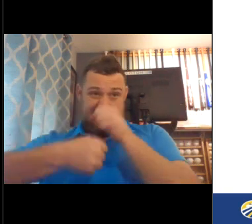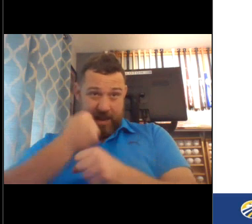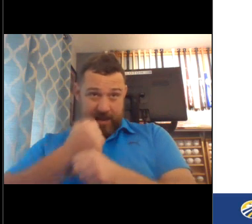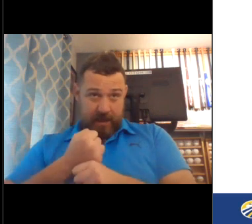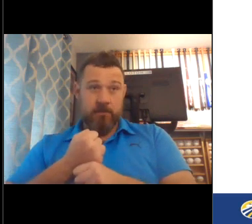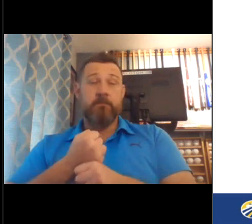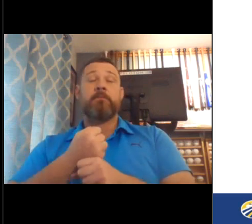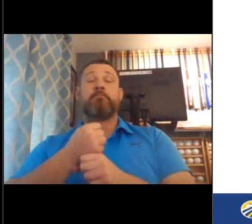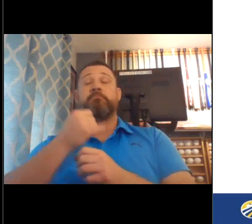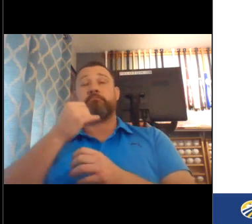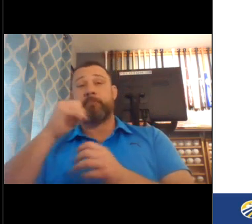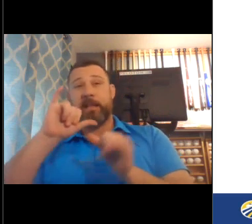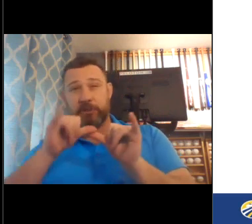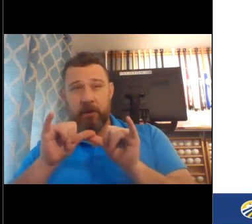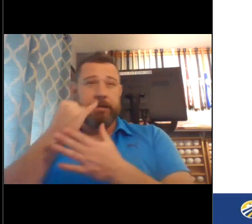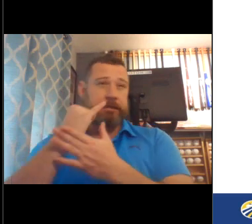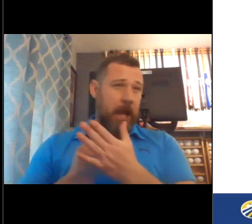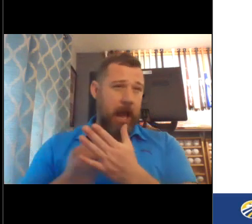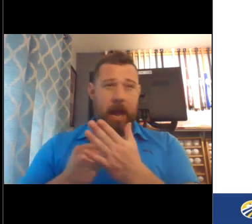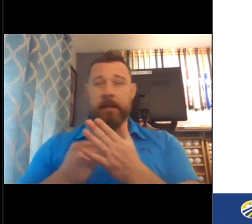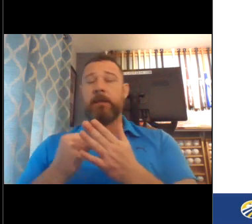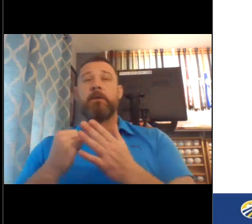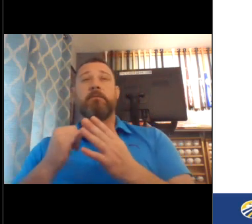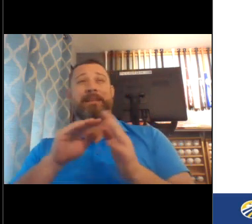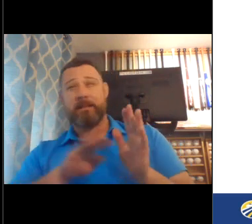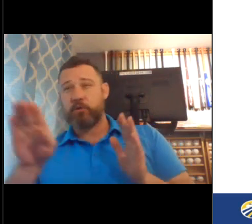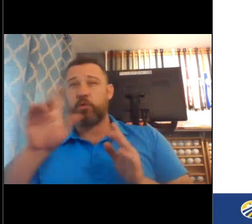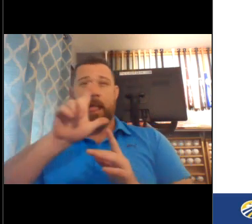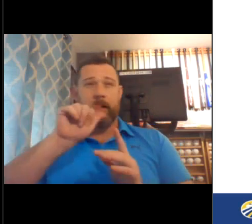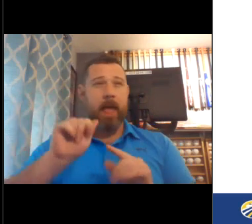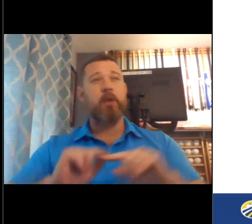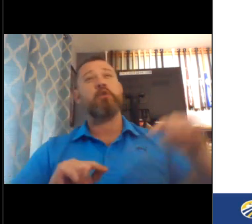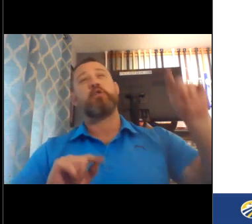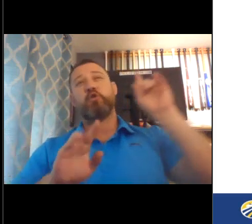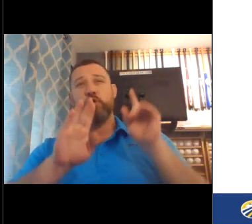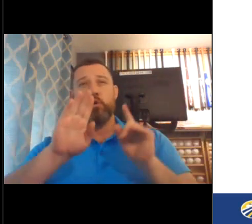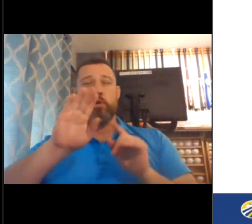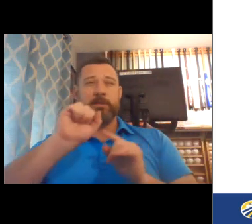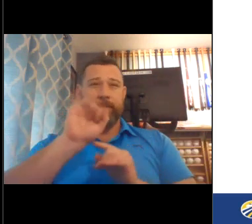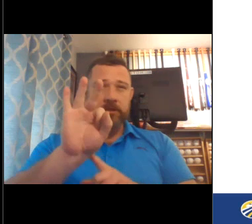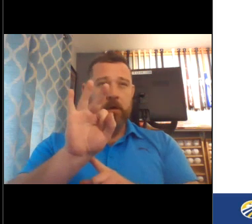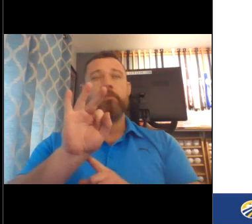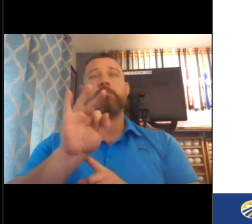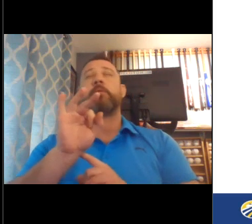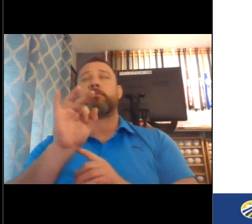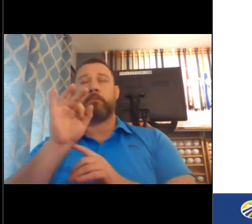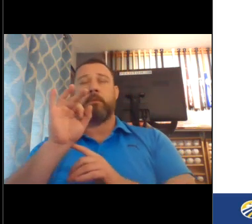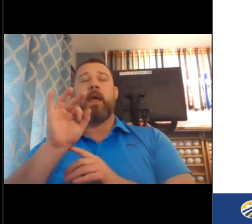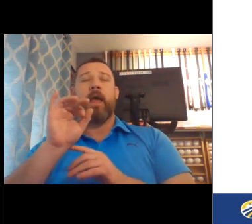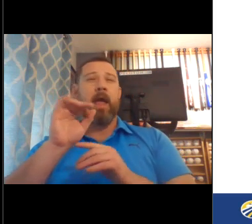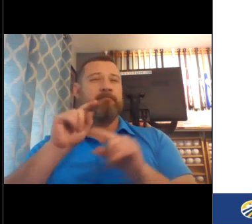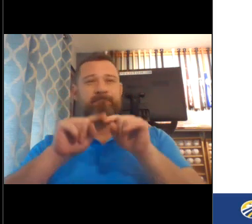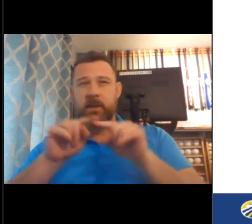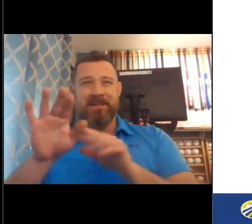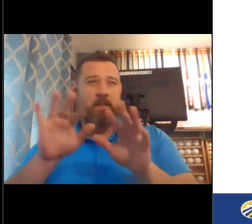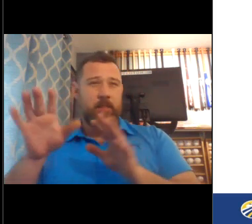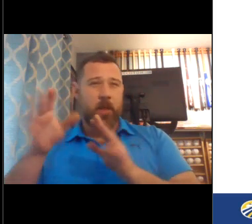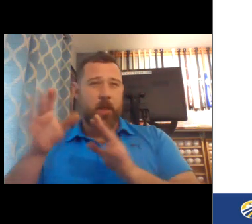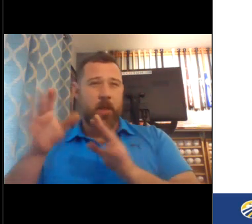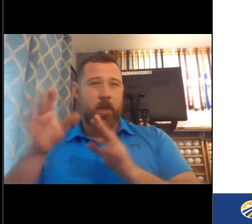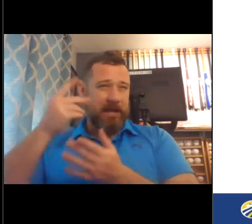and design work outside of that area into LA and into the Bay Area, and leverage new federal and state funds for targeted statewide